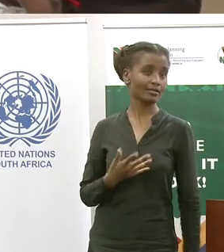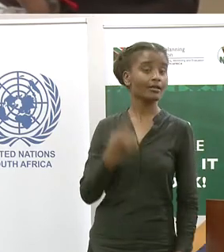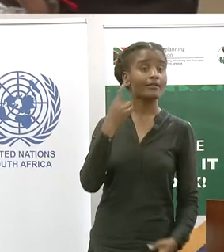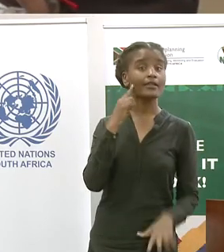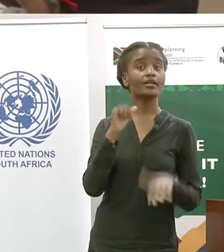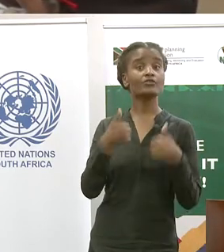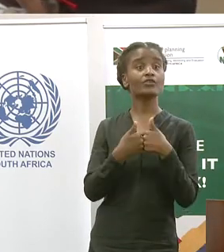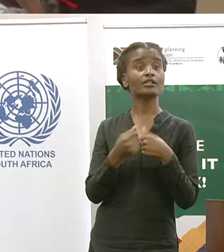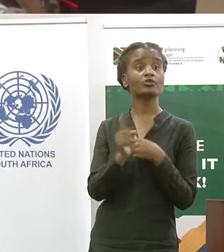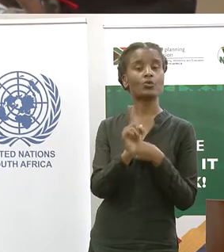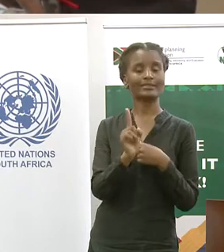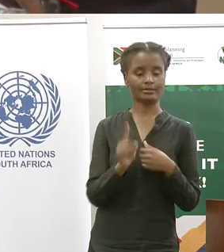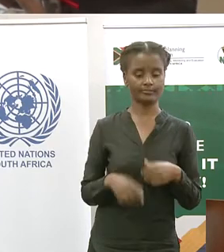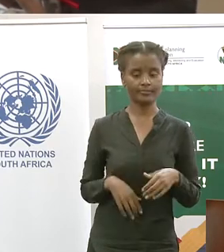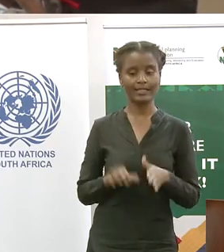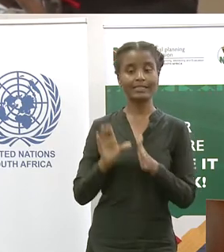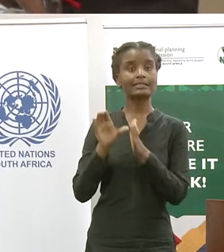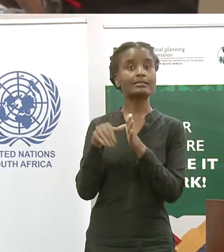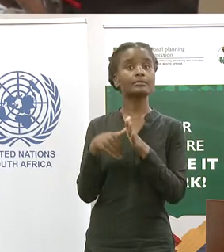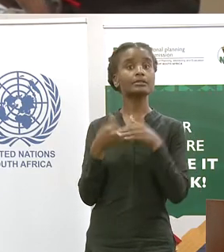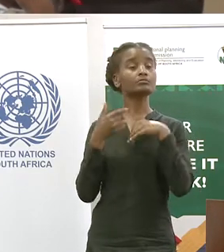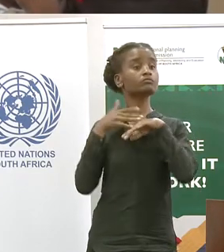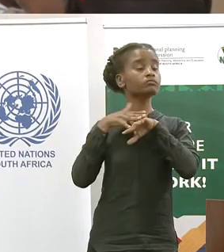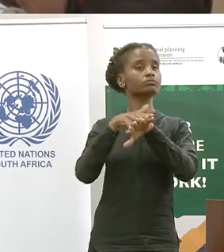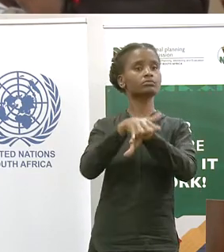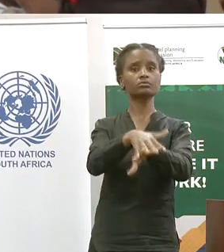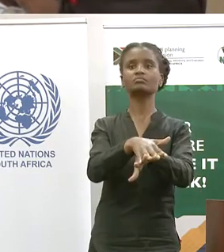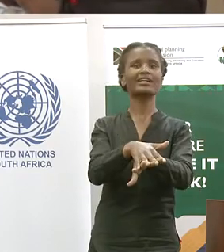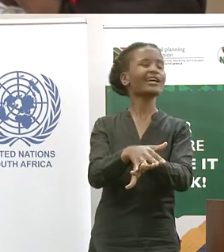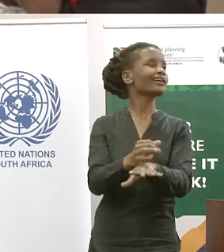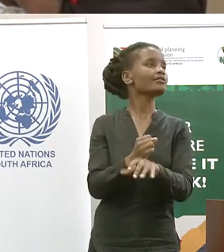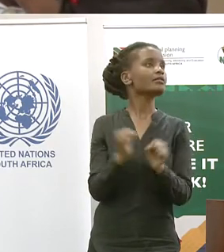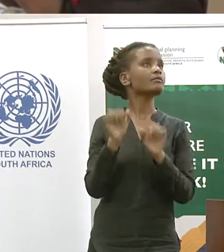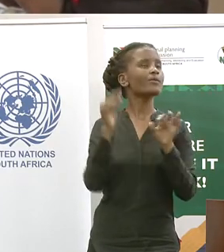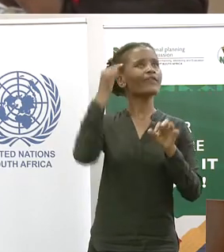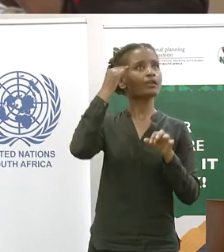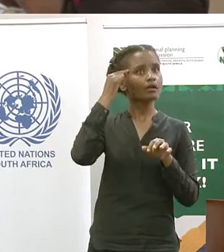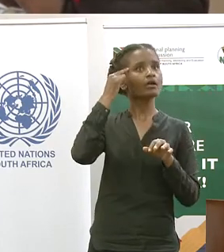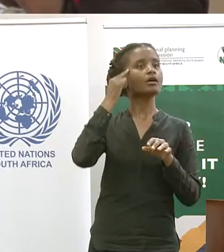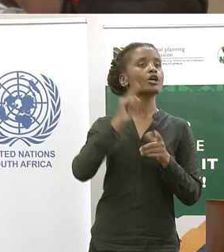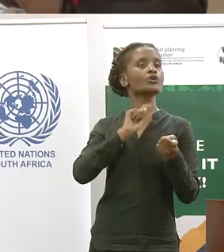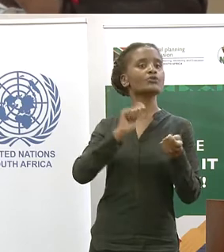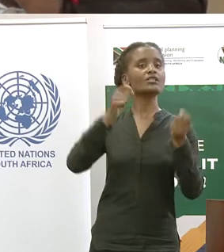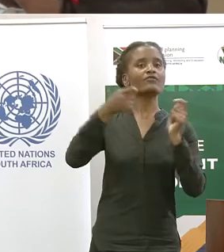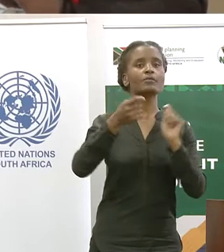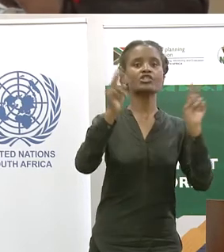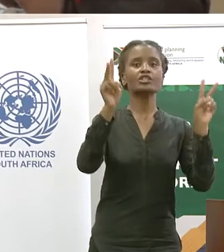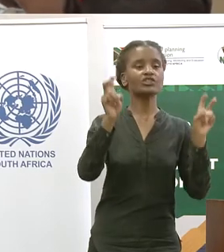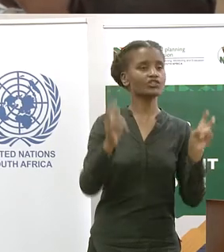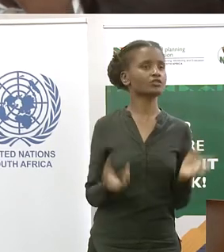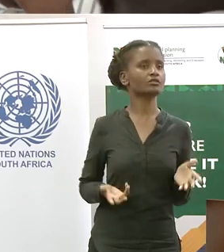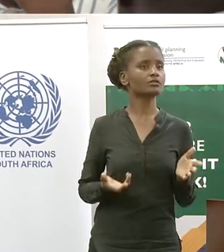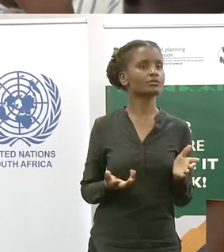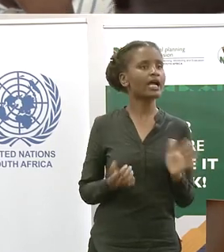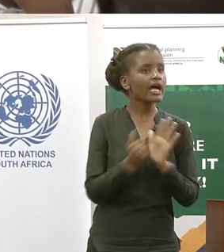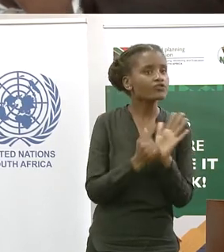disability mainstreaming is never regarded as a transformation agenda issue. It is always regarded as a